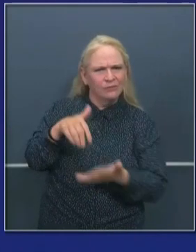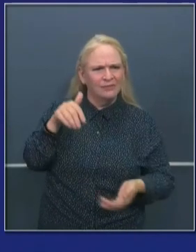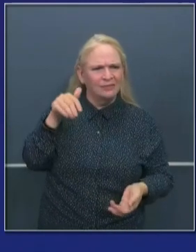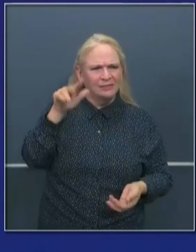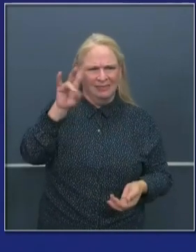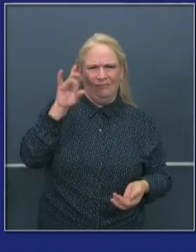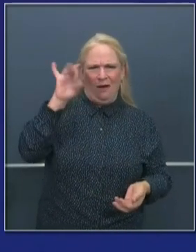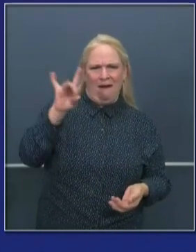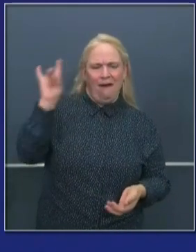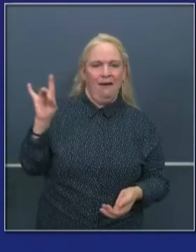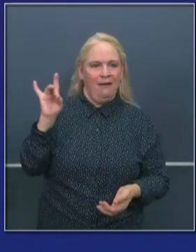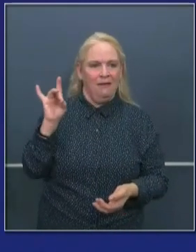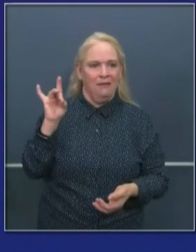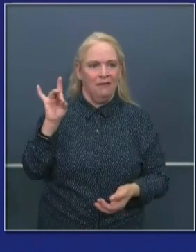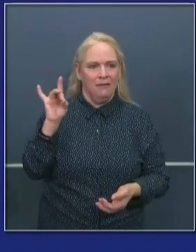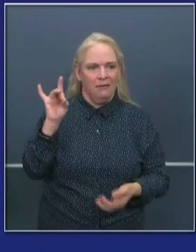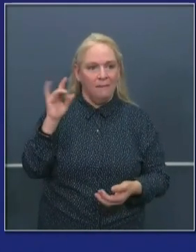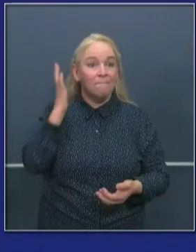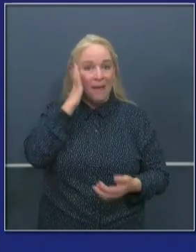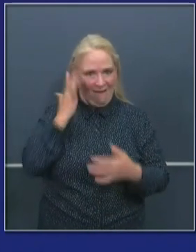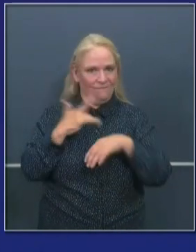10,788 total ICU beds,